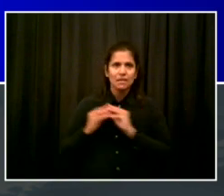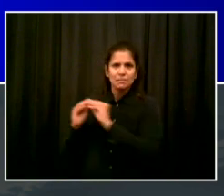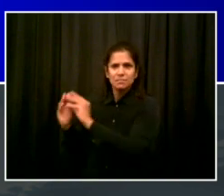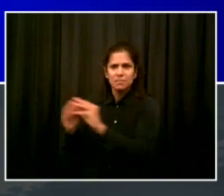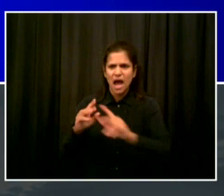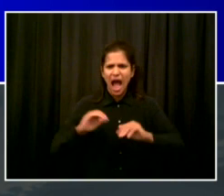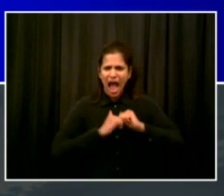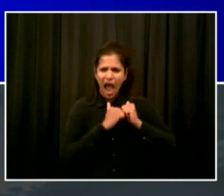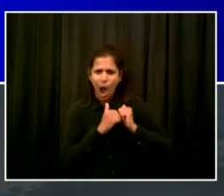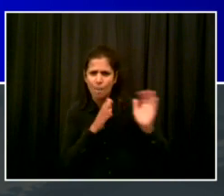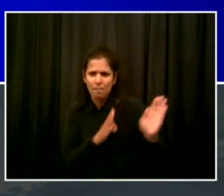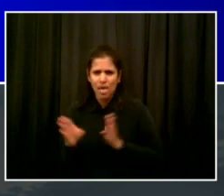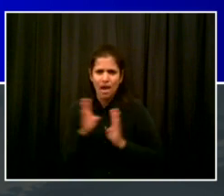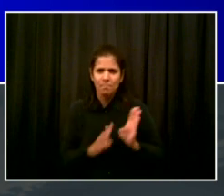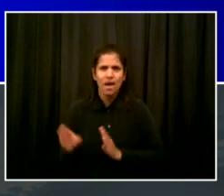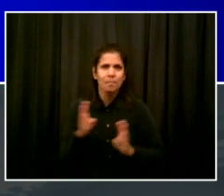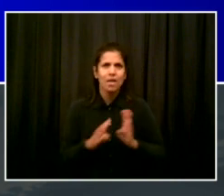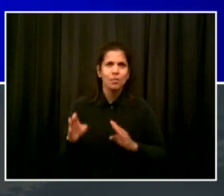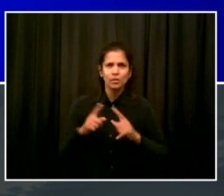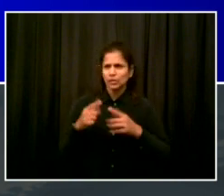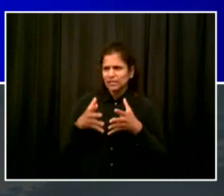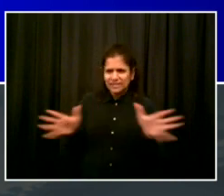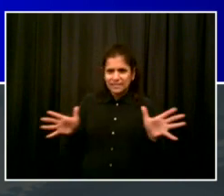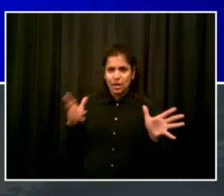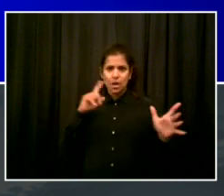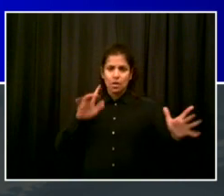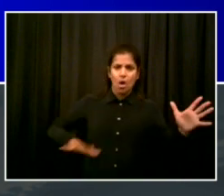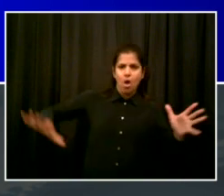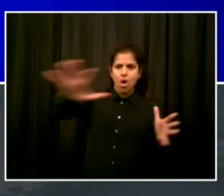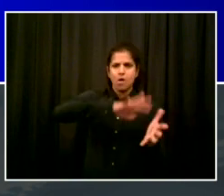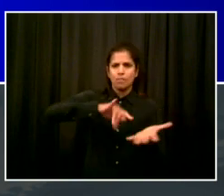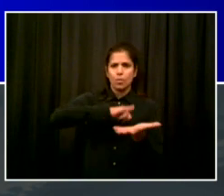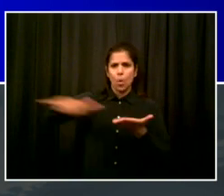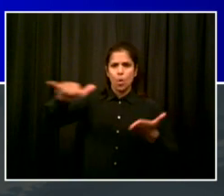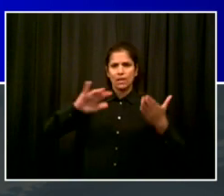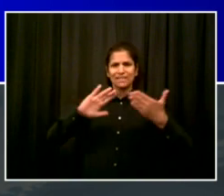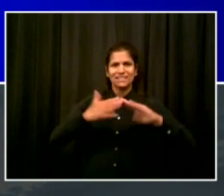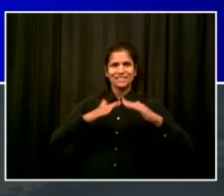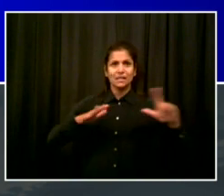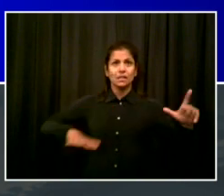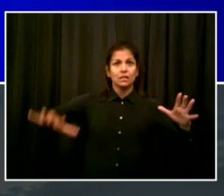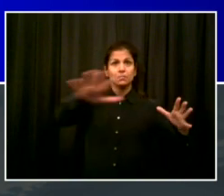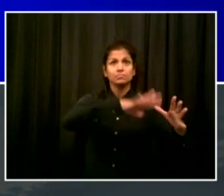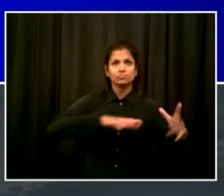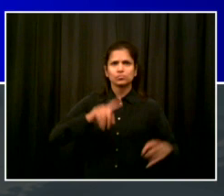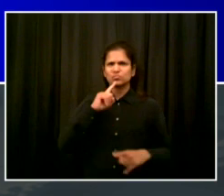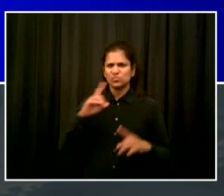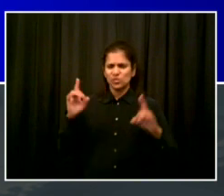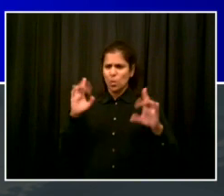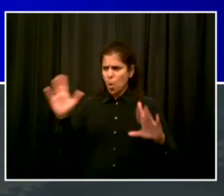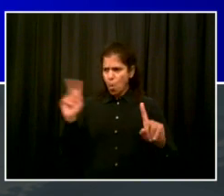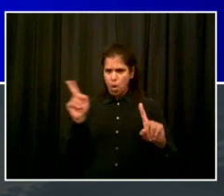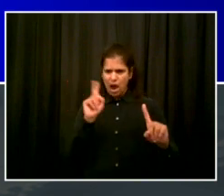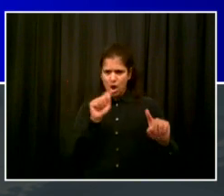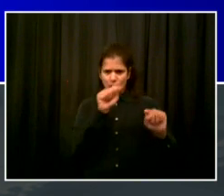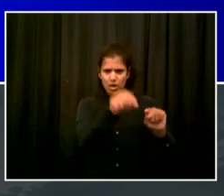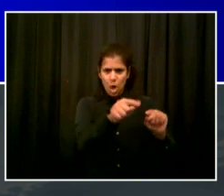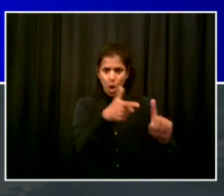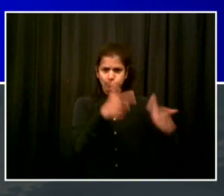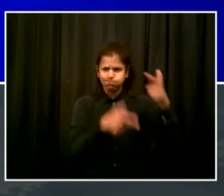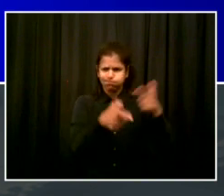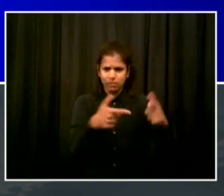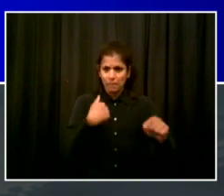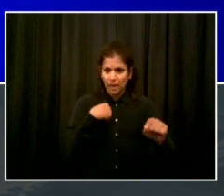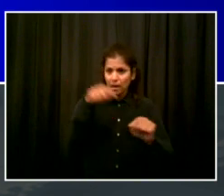to those sites to stop the violence again. So we will combine presence of